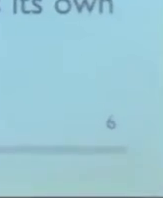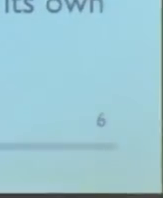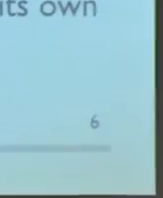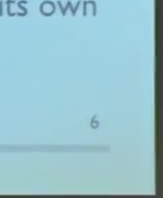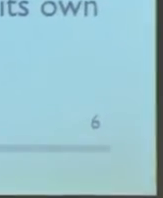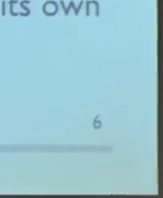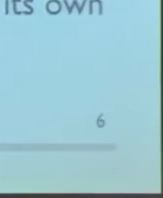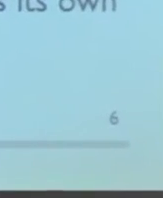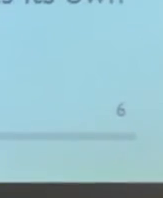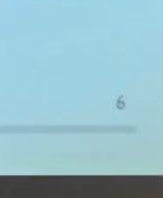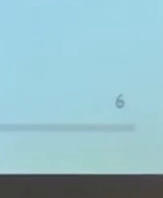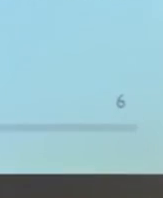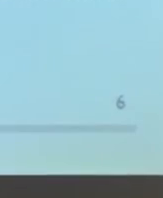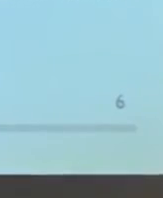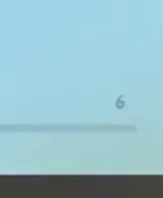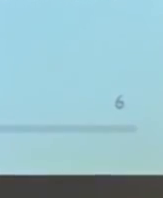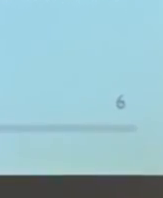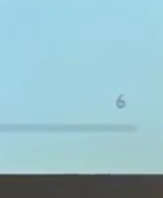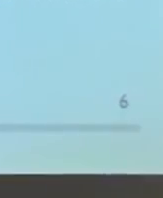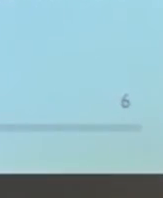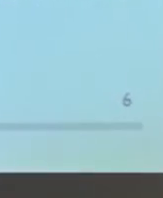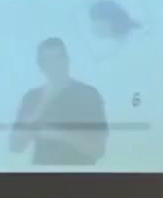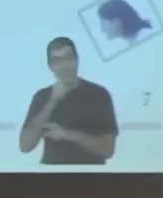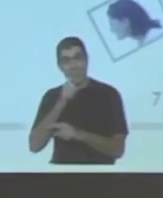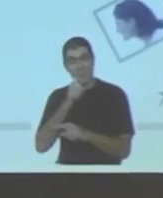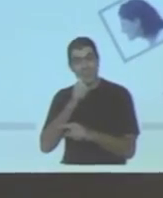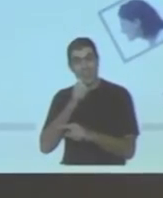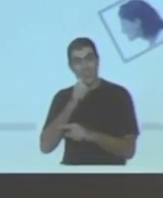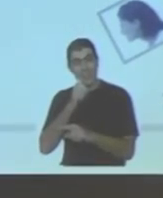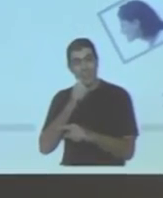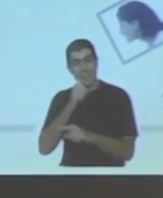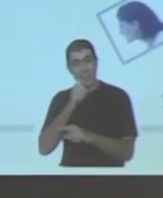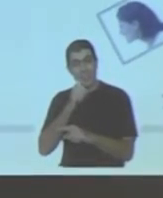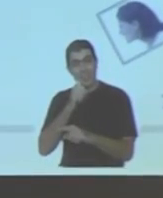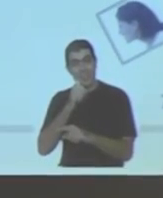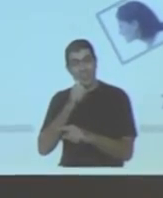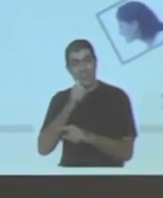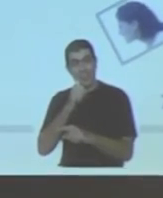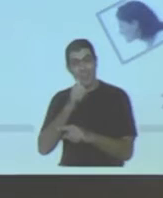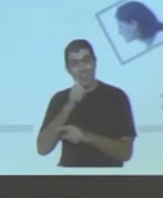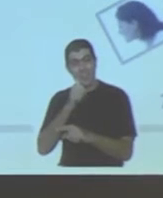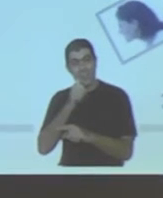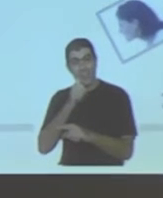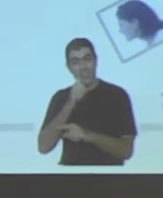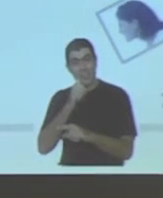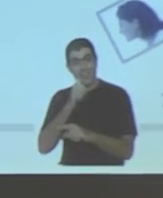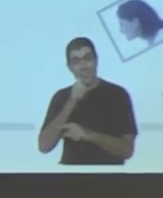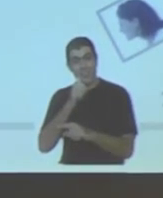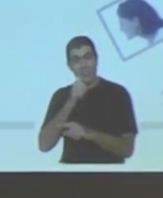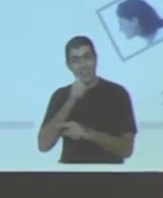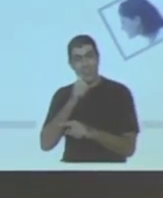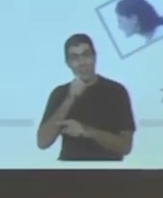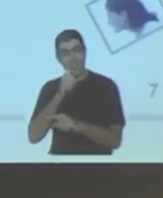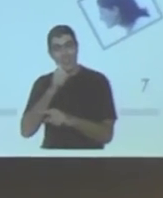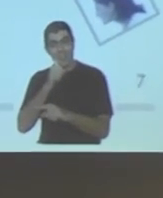the big questions that concern language scientists in, I think, a very interesting way. So what are the questions? Well, first of all, are there universal